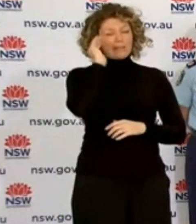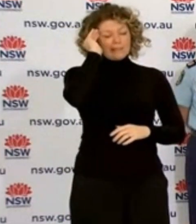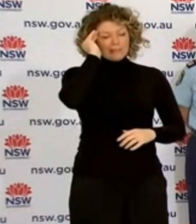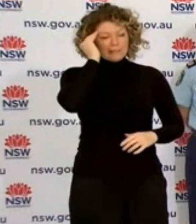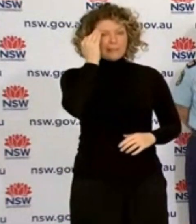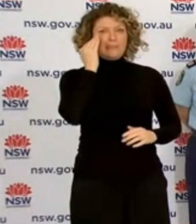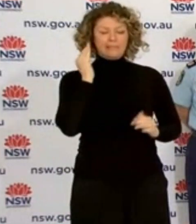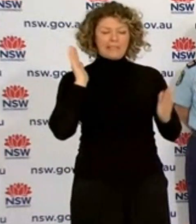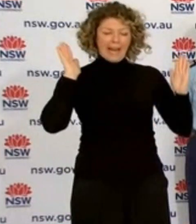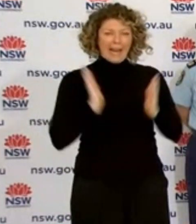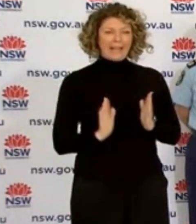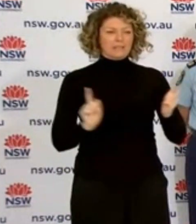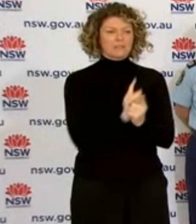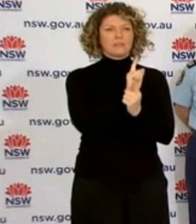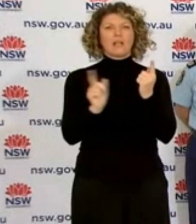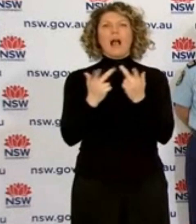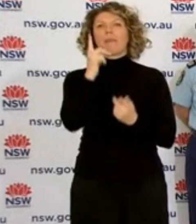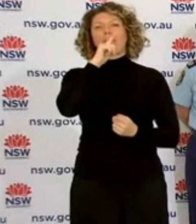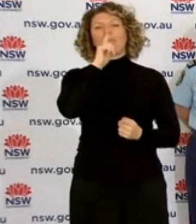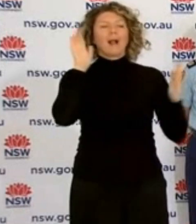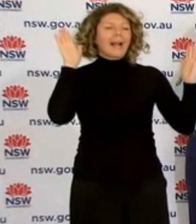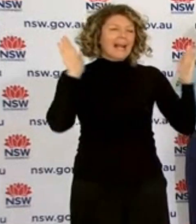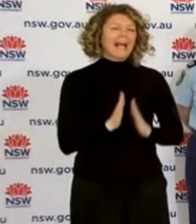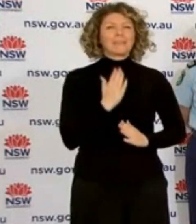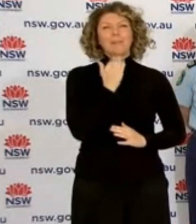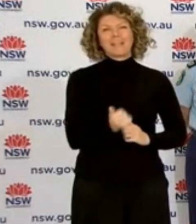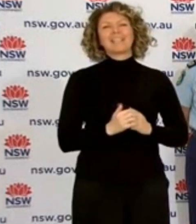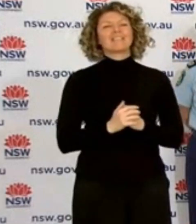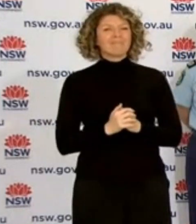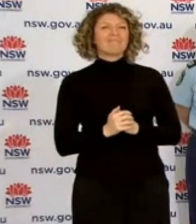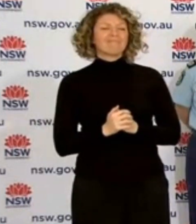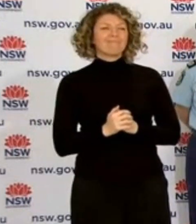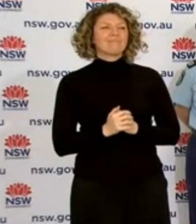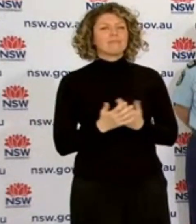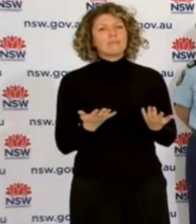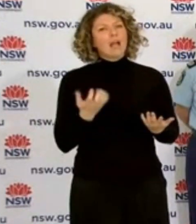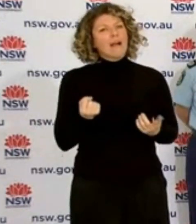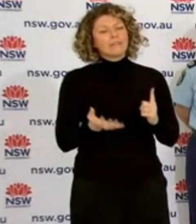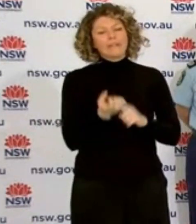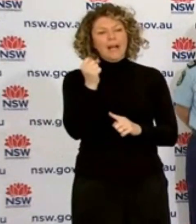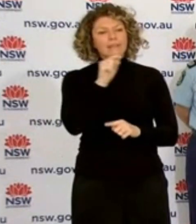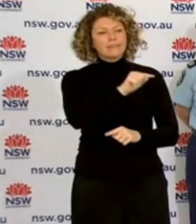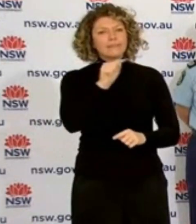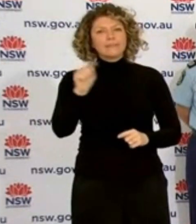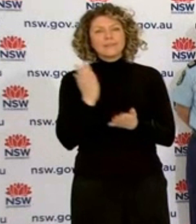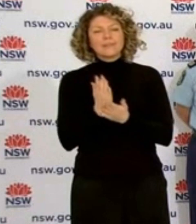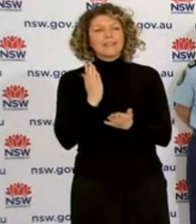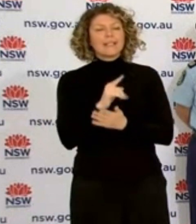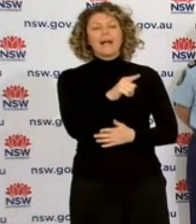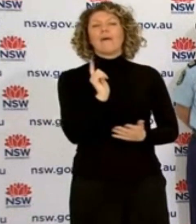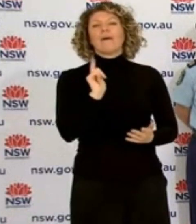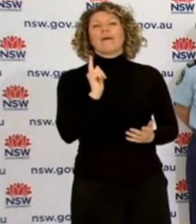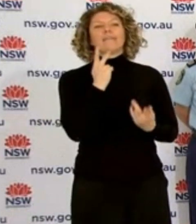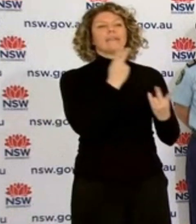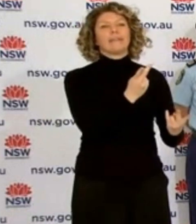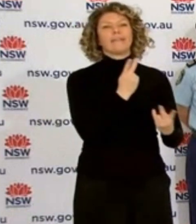those points of interacting with others. So we're still finding that people are visiting each other, and we're still finding that